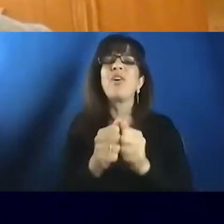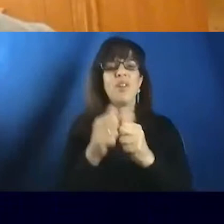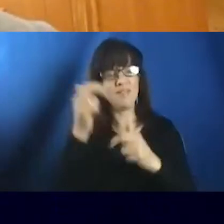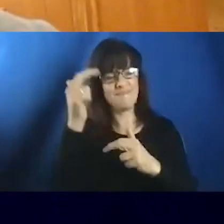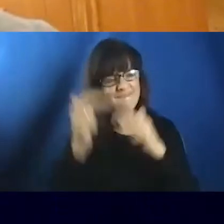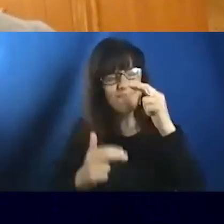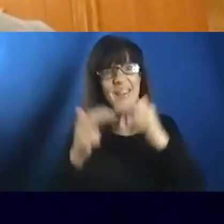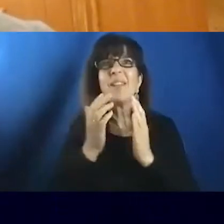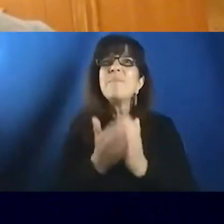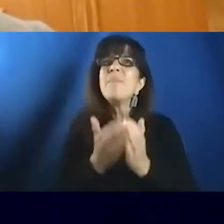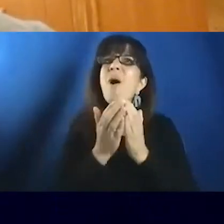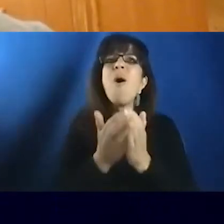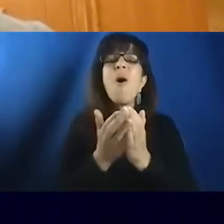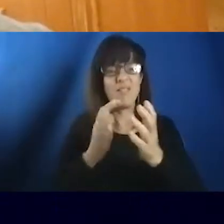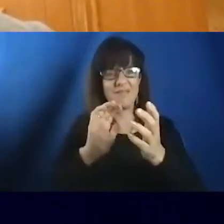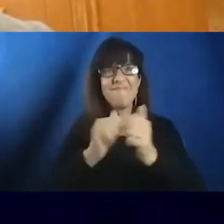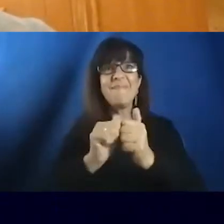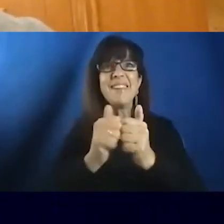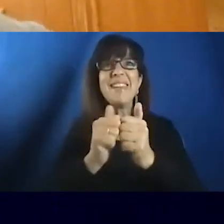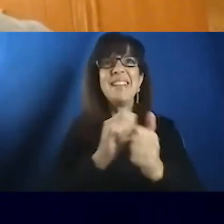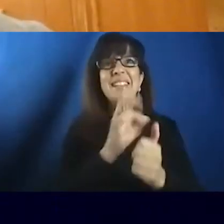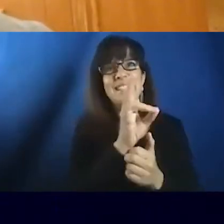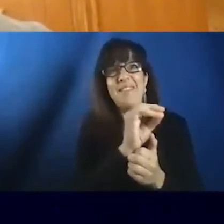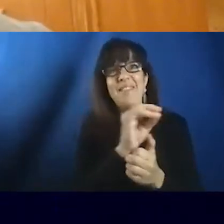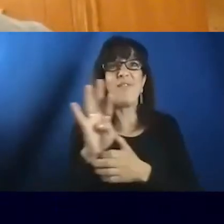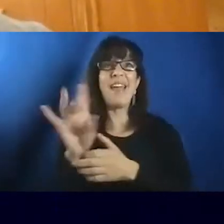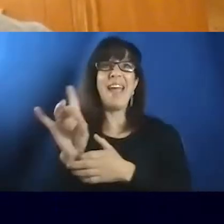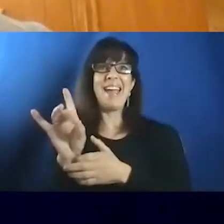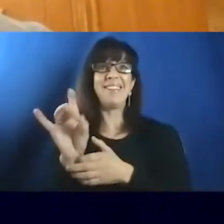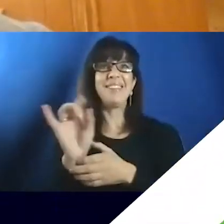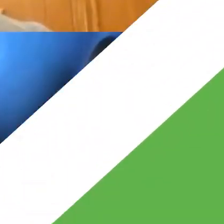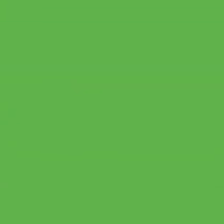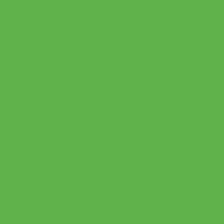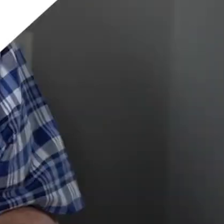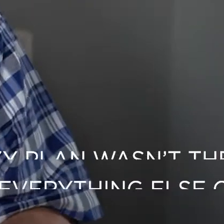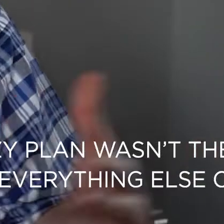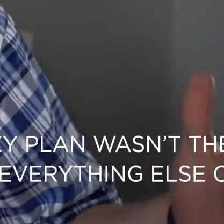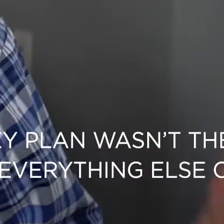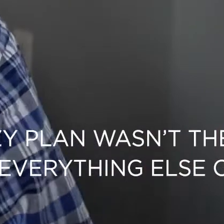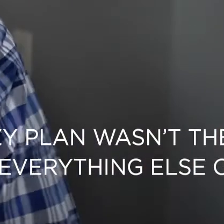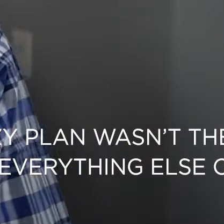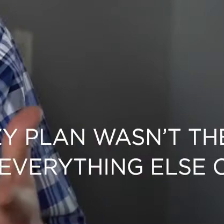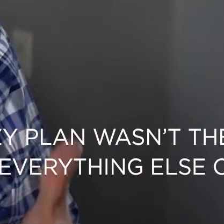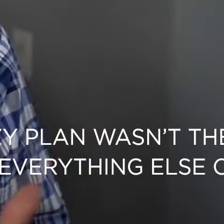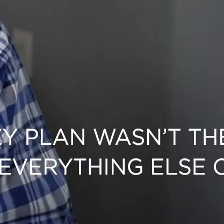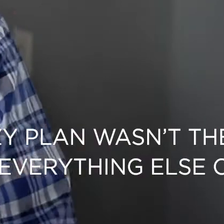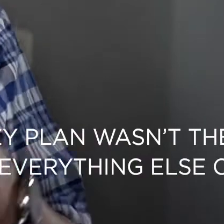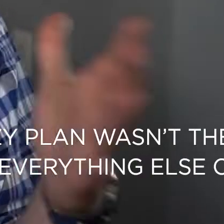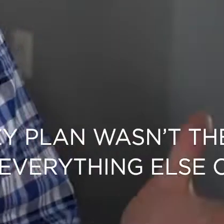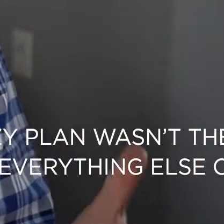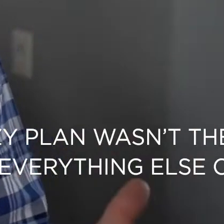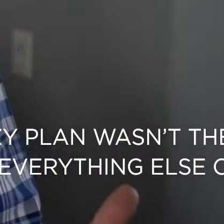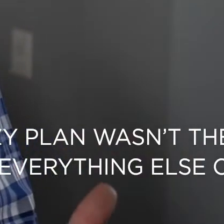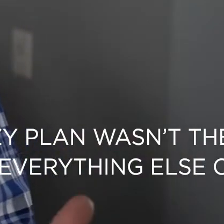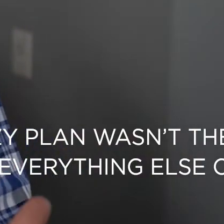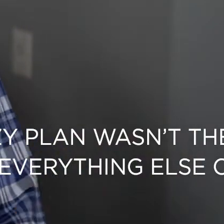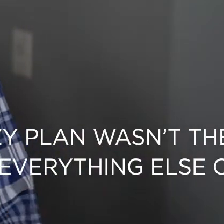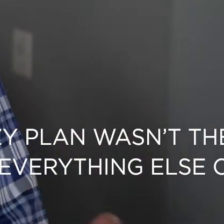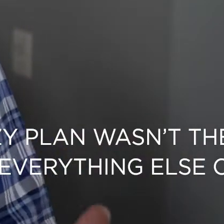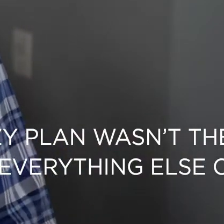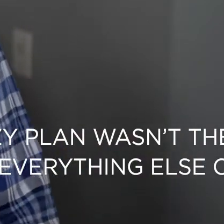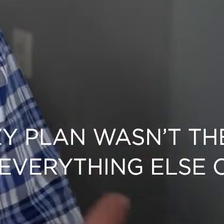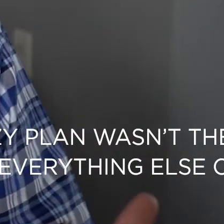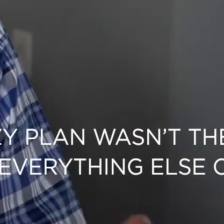boat, and jumped in it and competed in the 7048 as well. And that's where it all began. But having a crazy